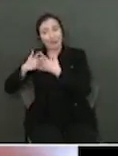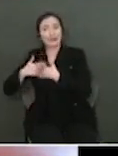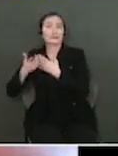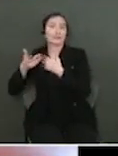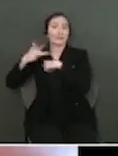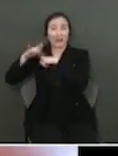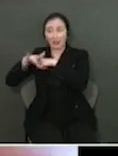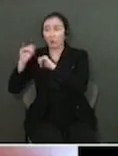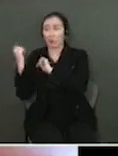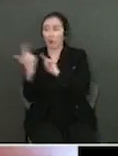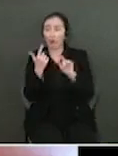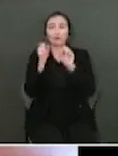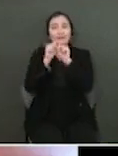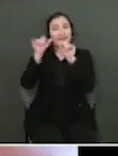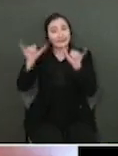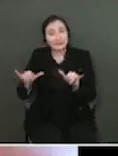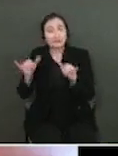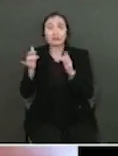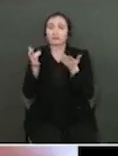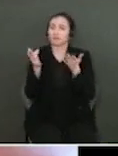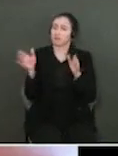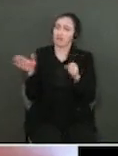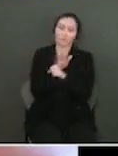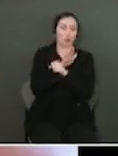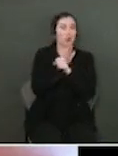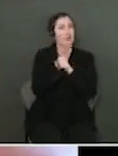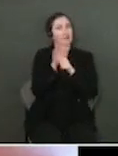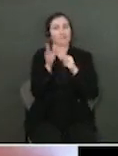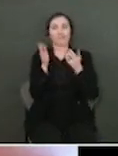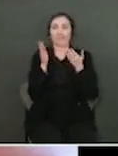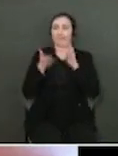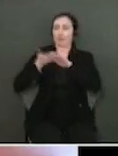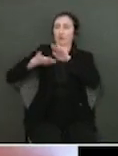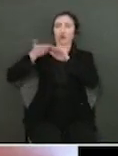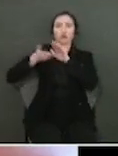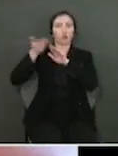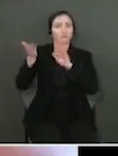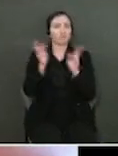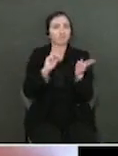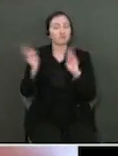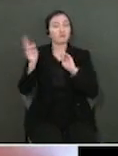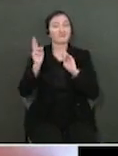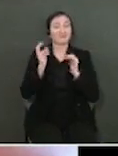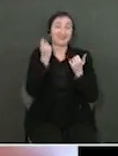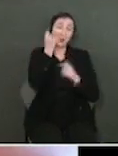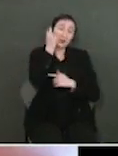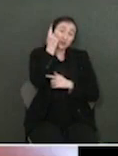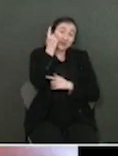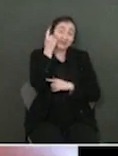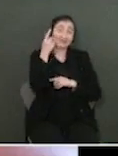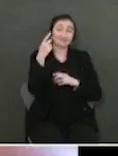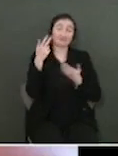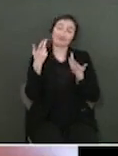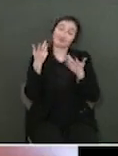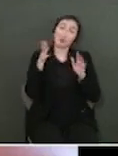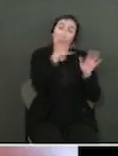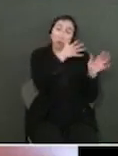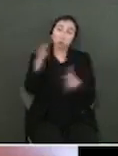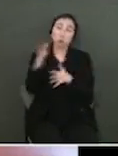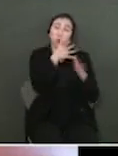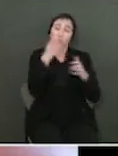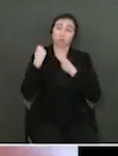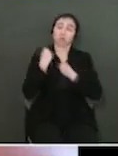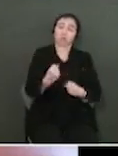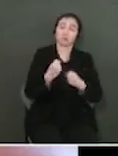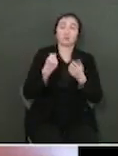functional, and our distribution system, what I'd say is with high winds and all the trees in San Antonio, obviously high